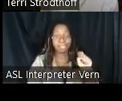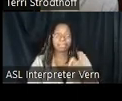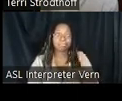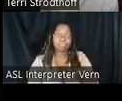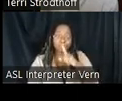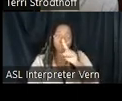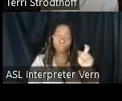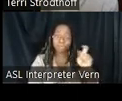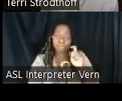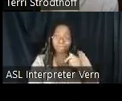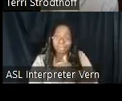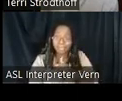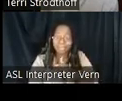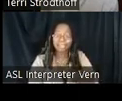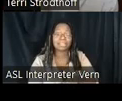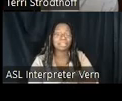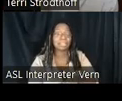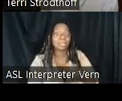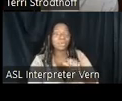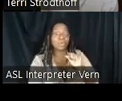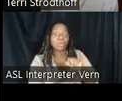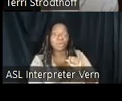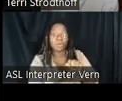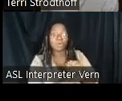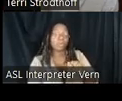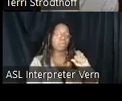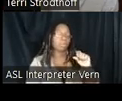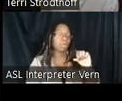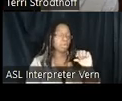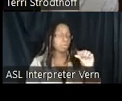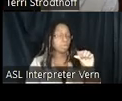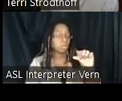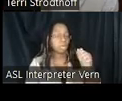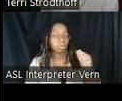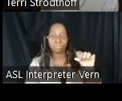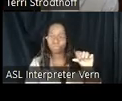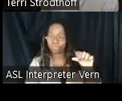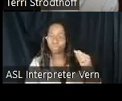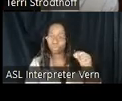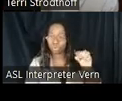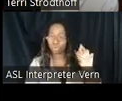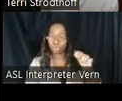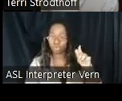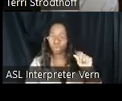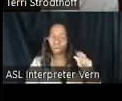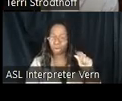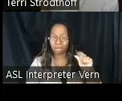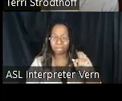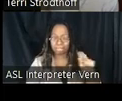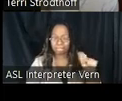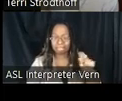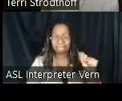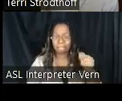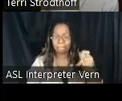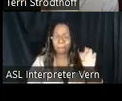to us through the work of Jojapa, again, who you saw yesterday: fire, water, earth, mineral, nature. And